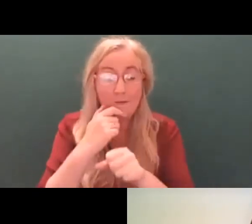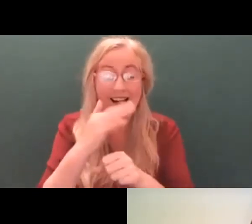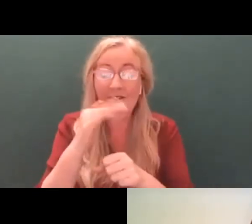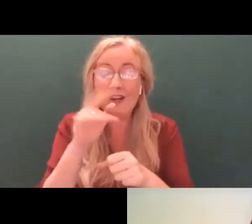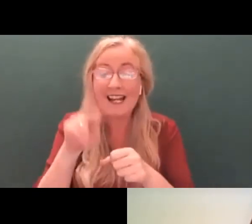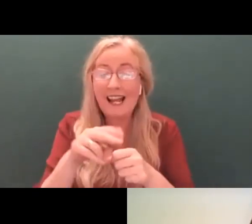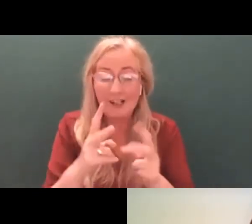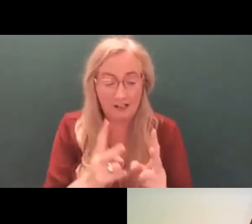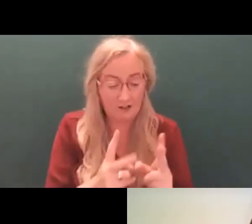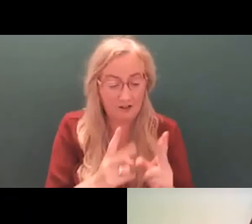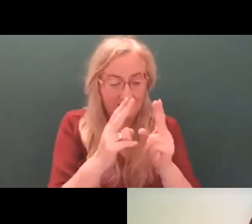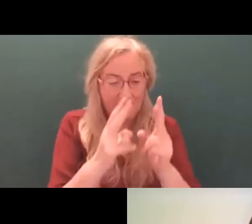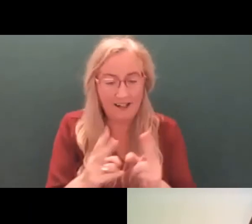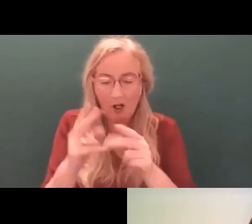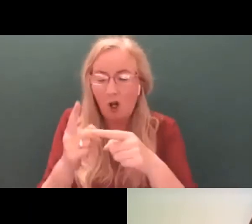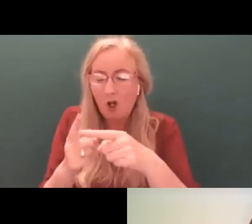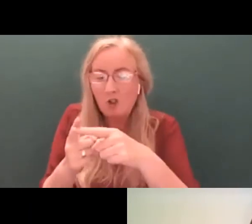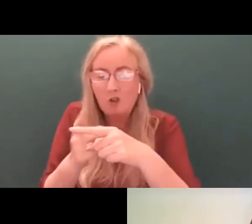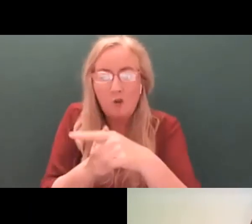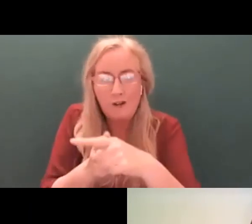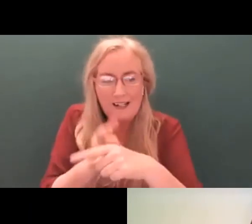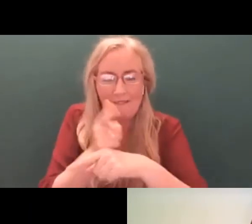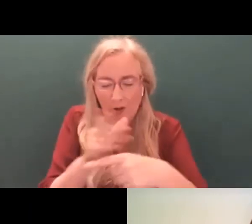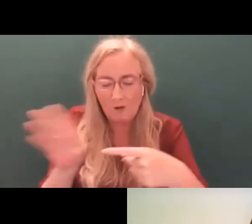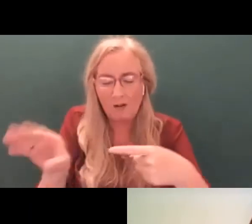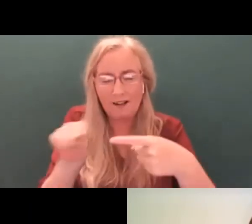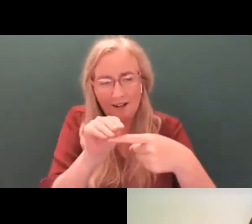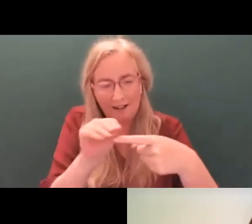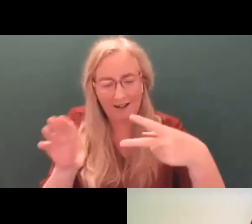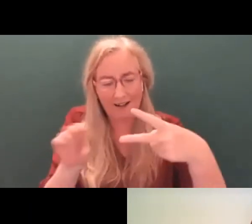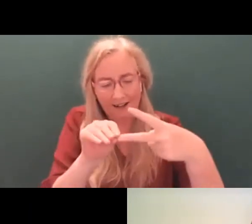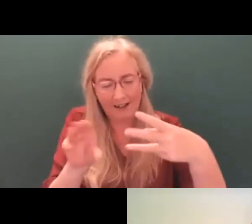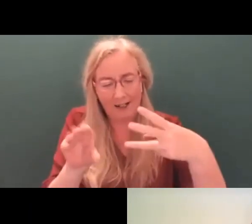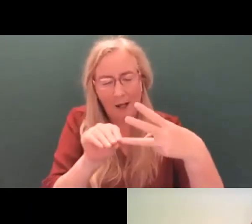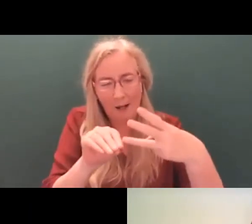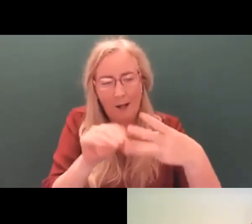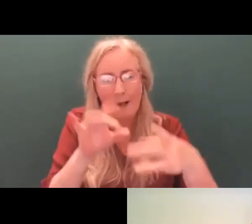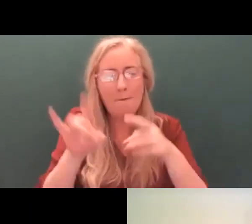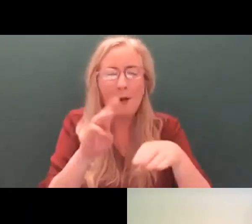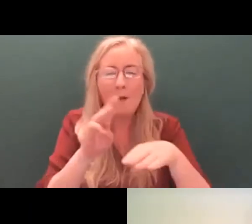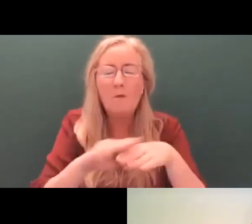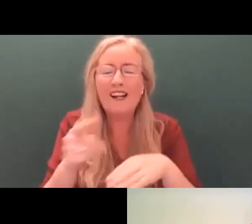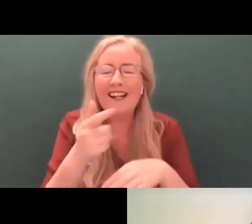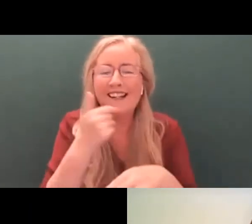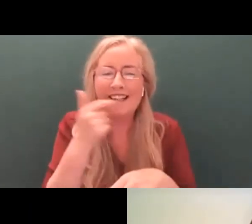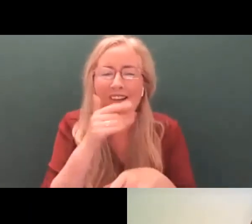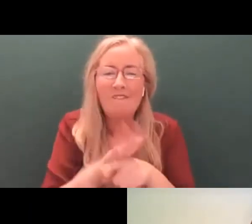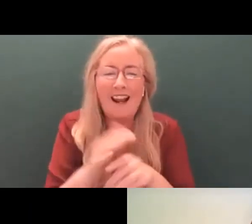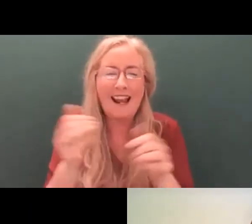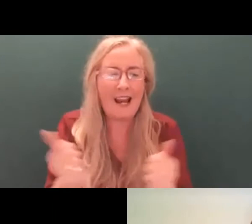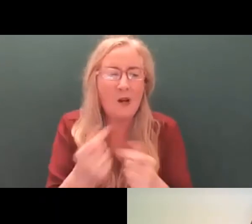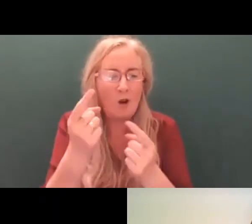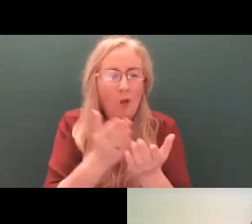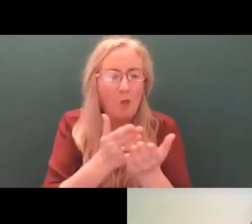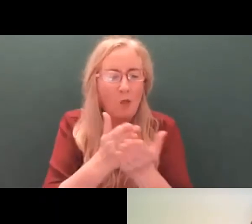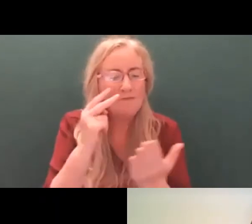those shorter clips, it just makes it more digestible for anyone that's going through your